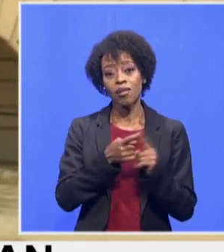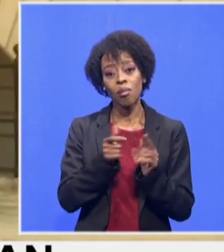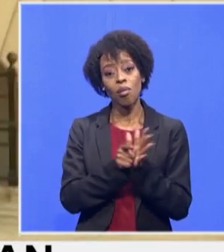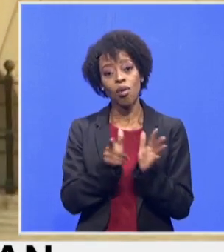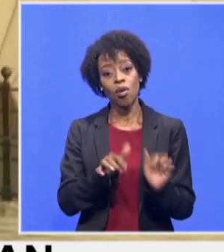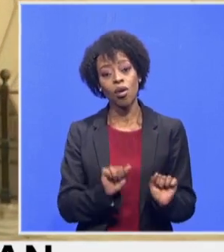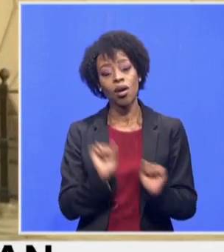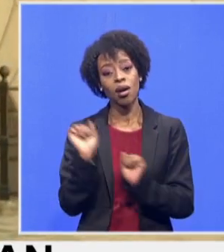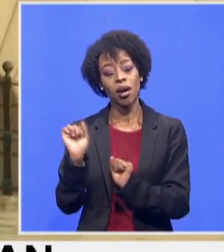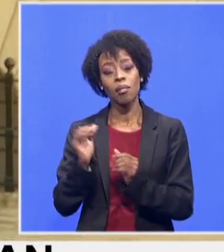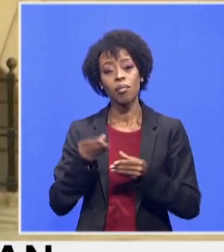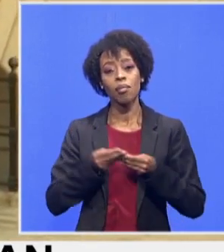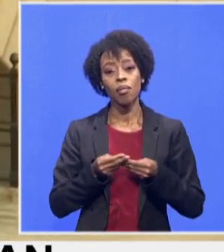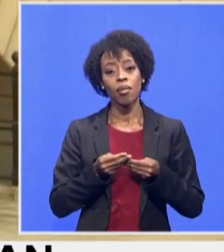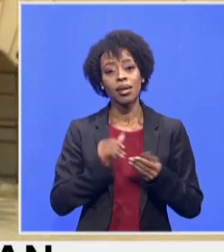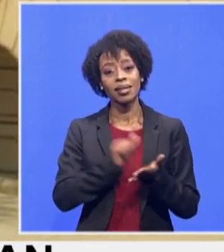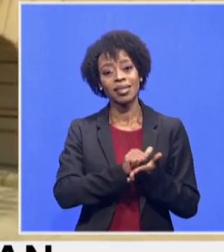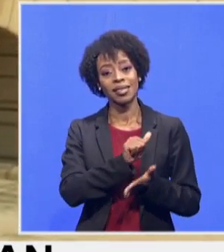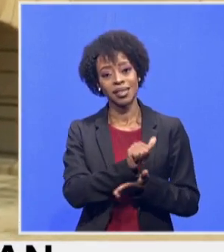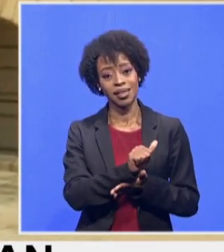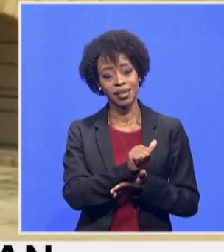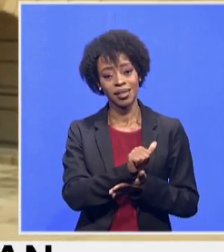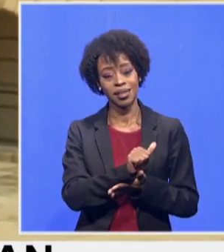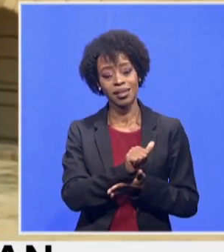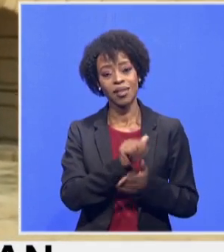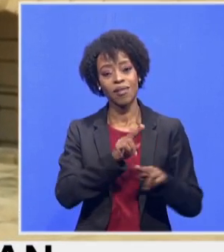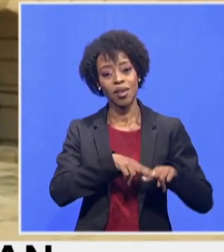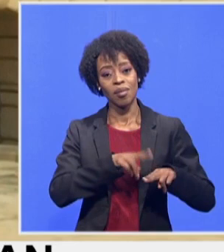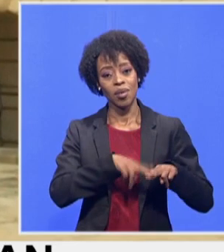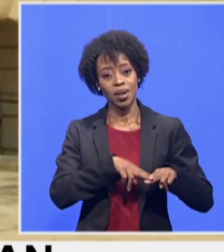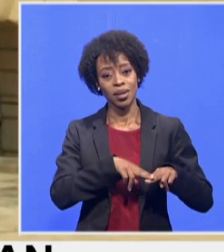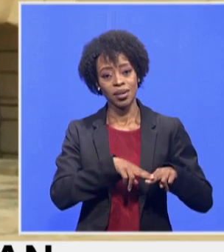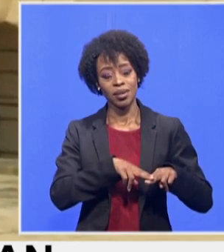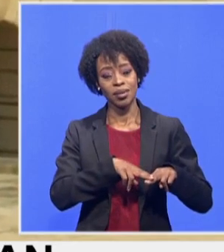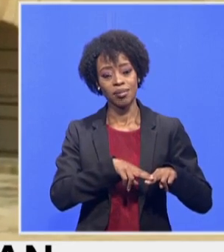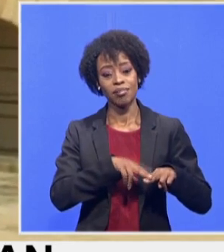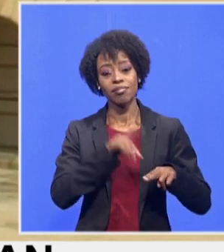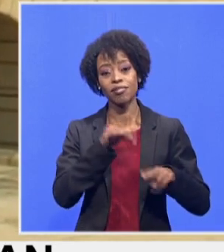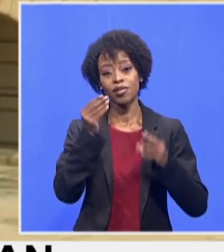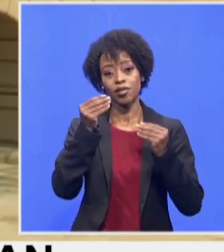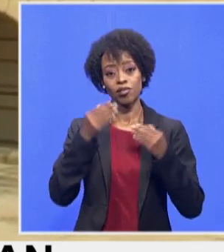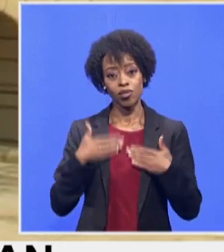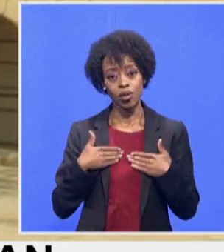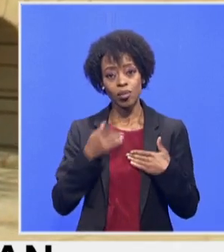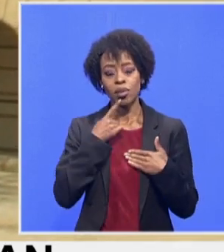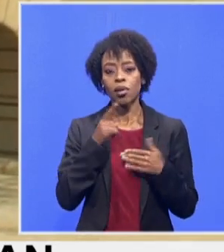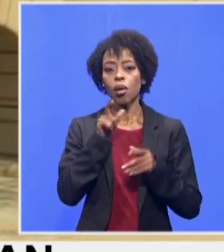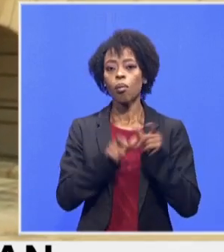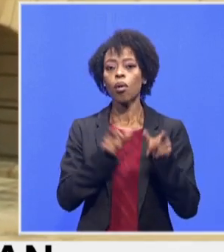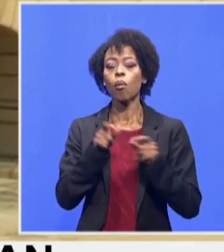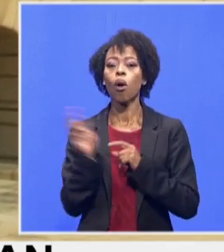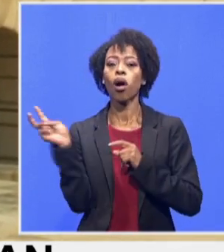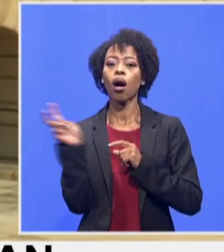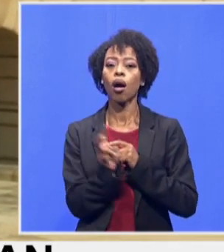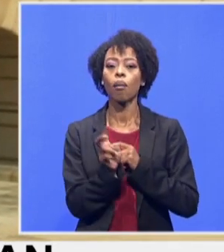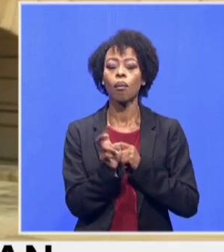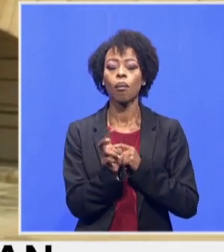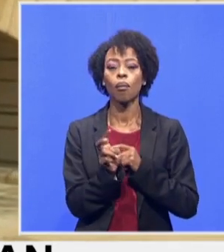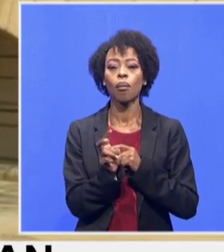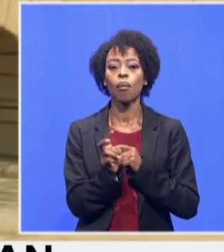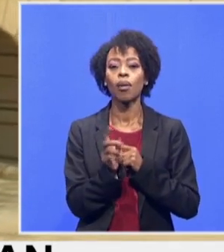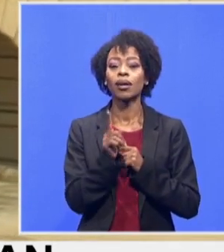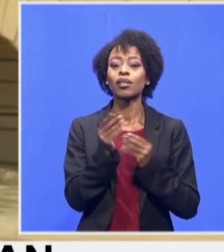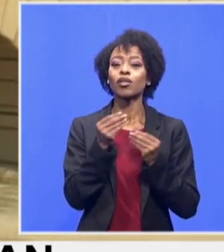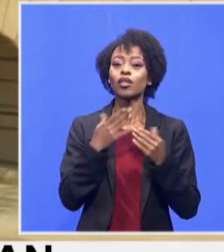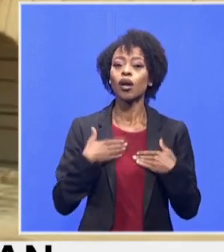which we received on the 16th of February, informing us that people will be coming, it was telling